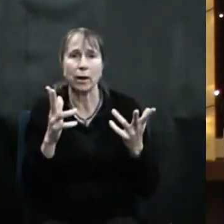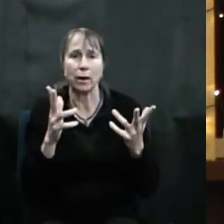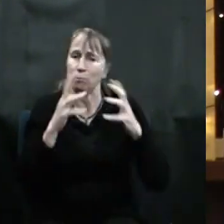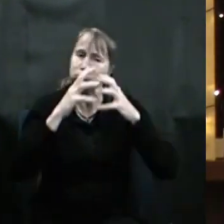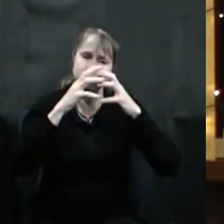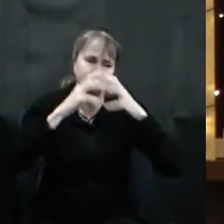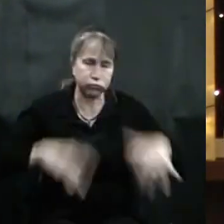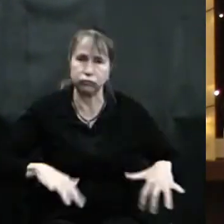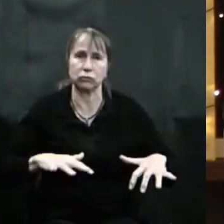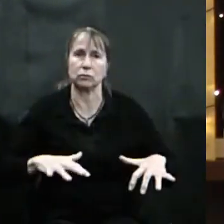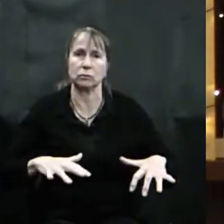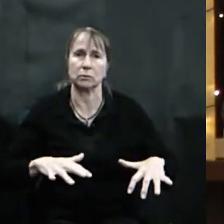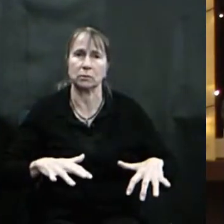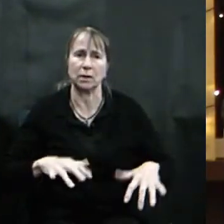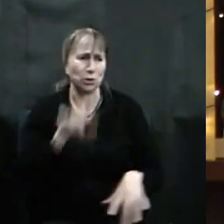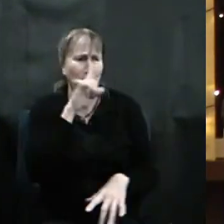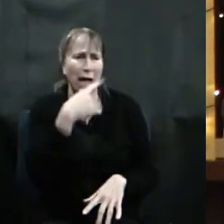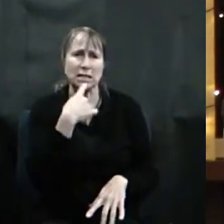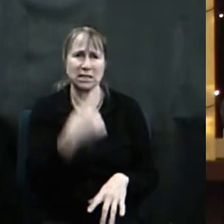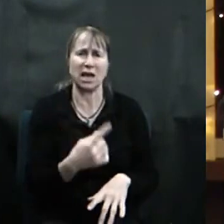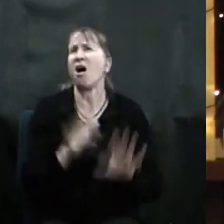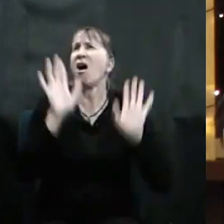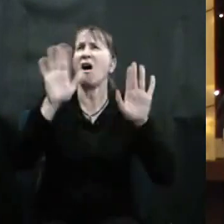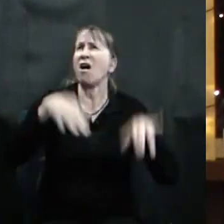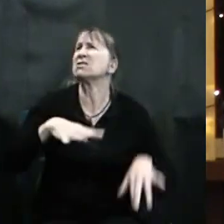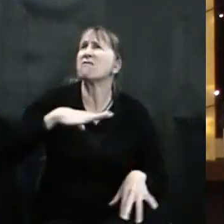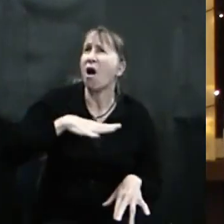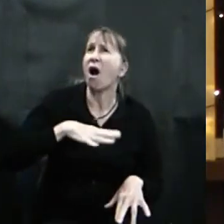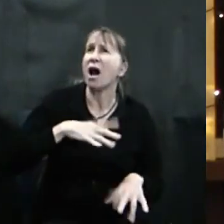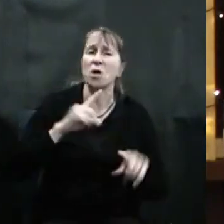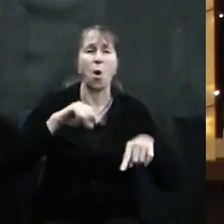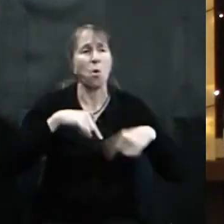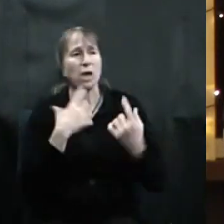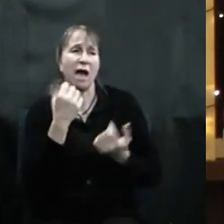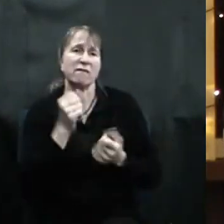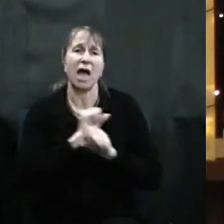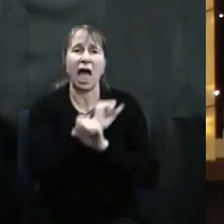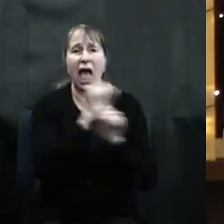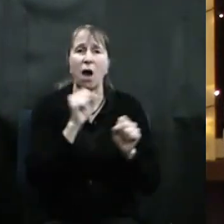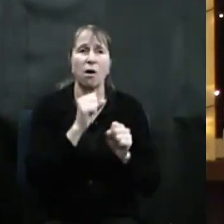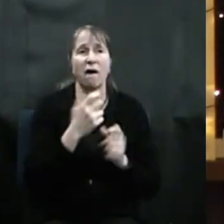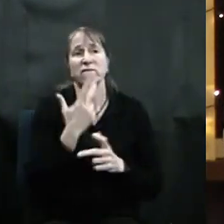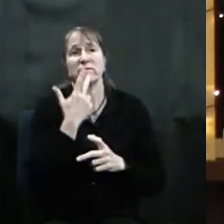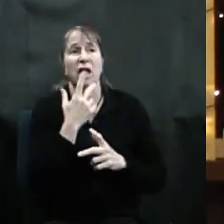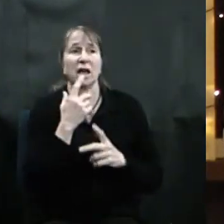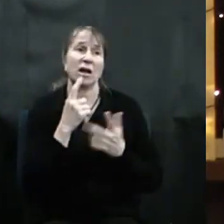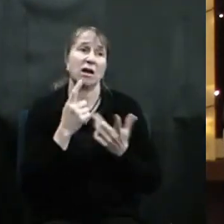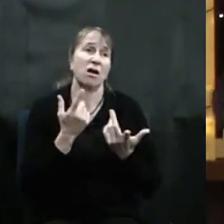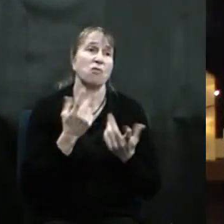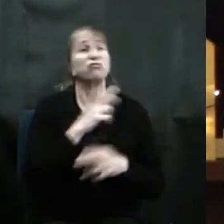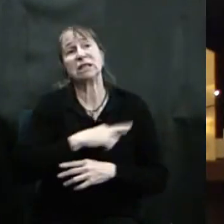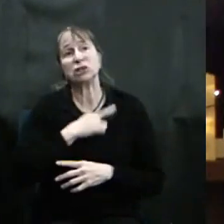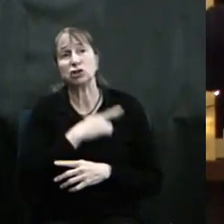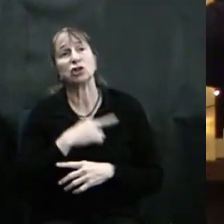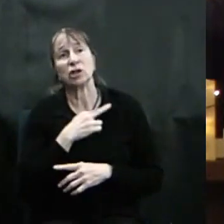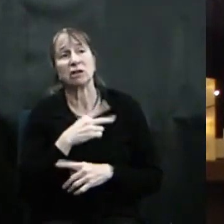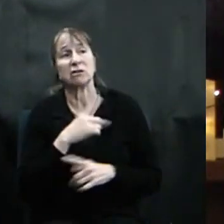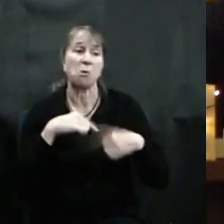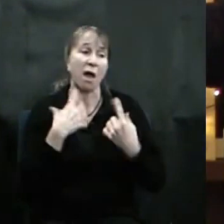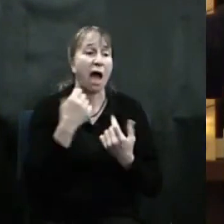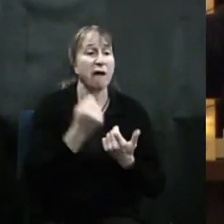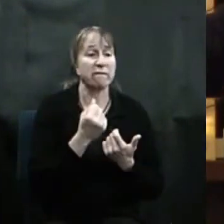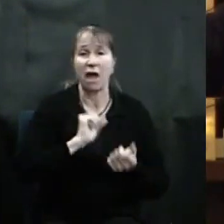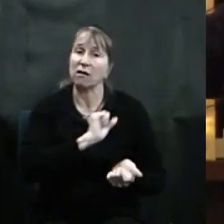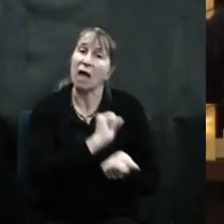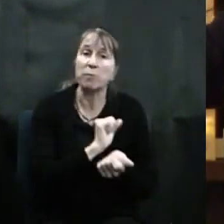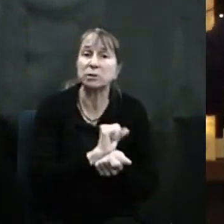hey, it's not the end of the world. After all, we still have our religion. We still have our practices and traditions. We still got Jerusalem,